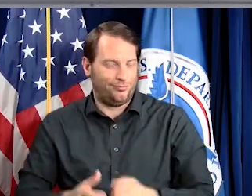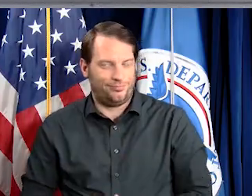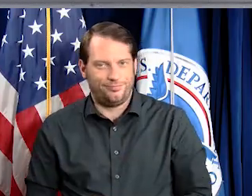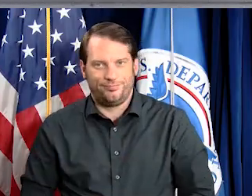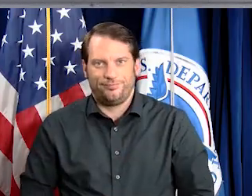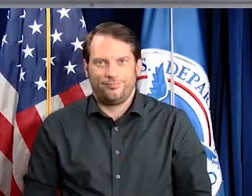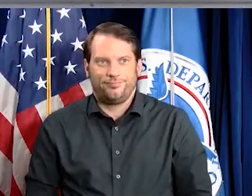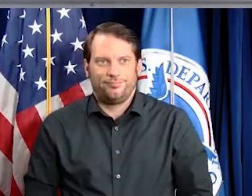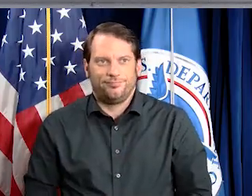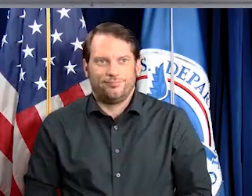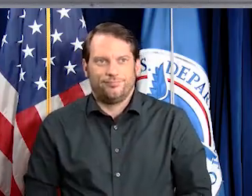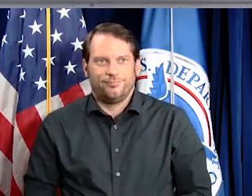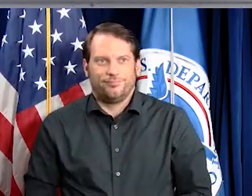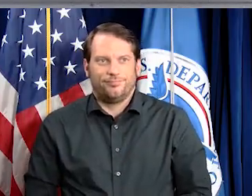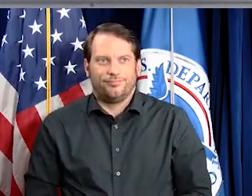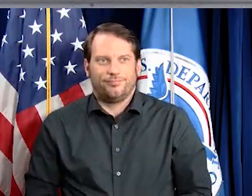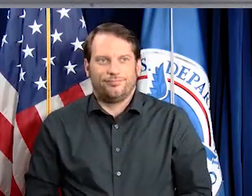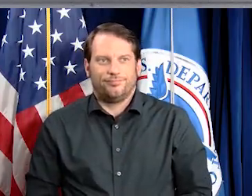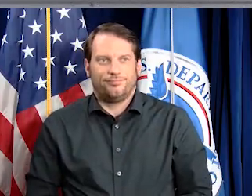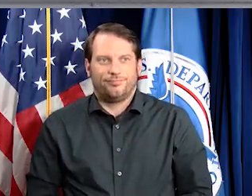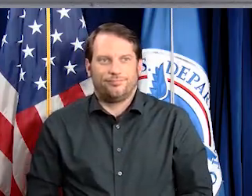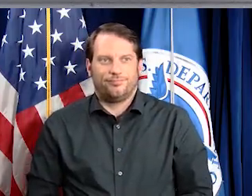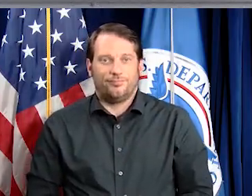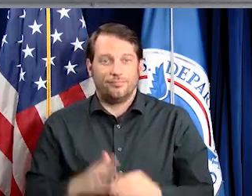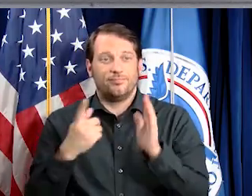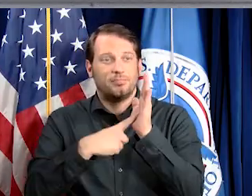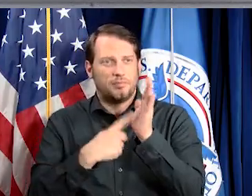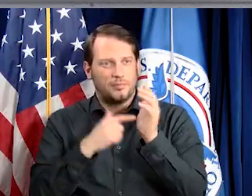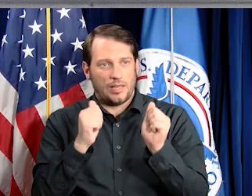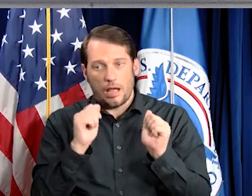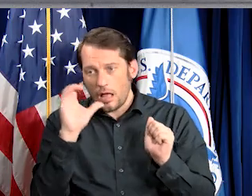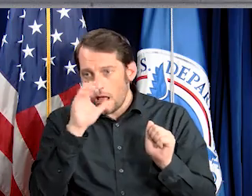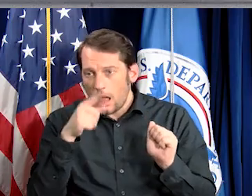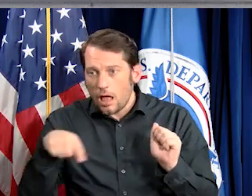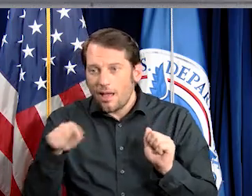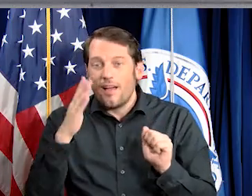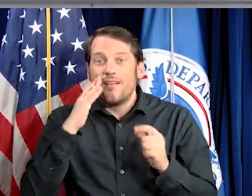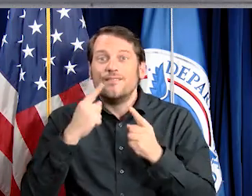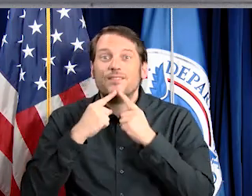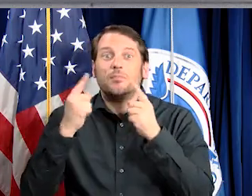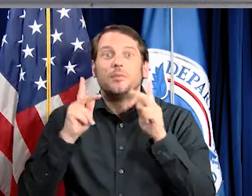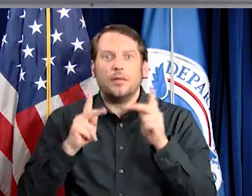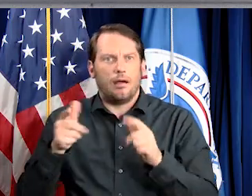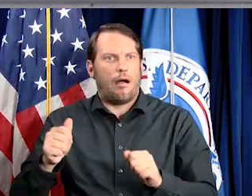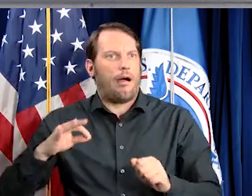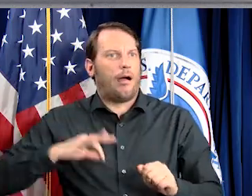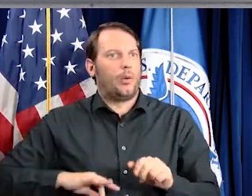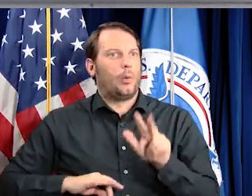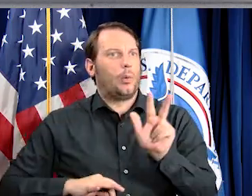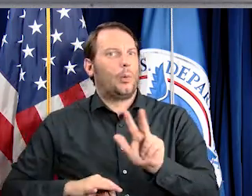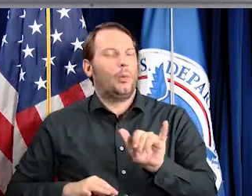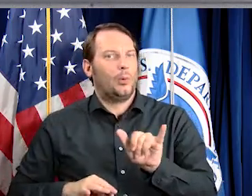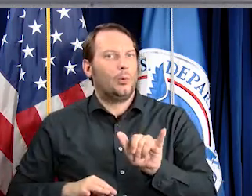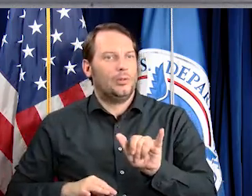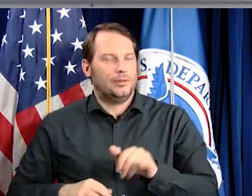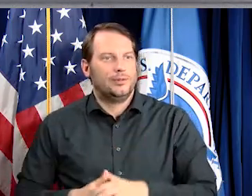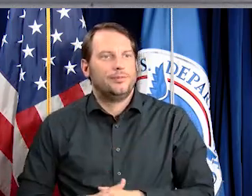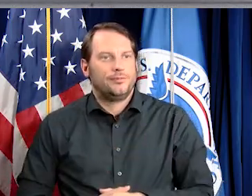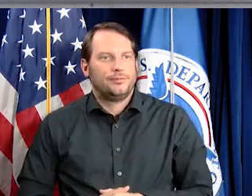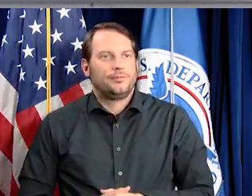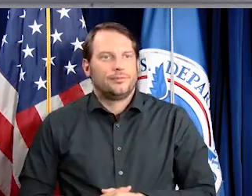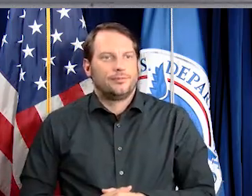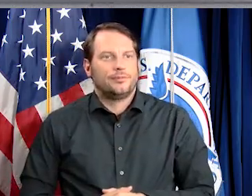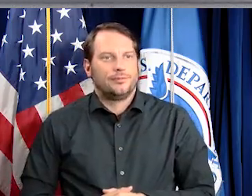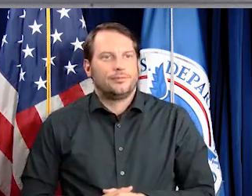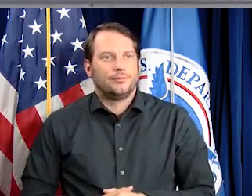one piece. Sometimes finding very well-known, maybe famous people can also be helpful, but I think more importantly,